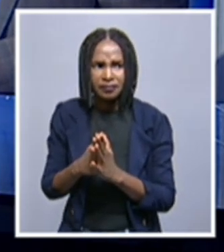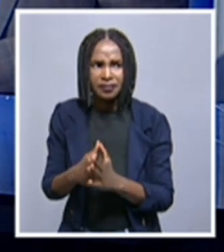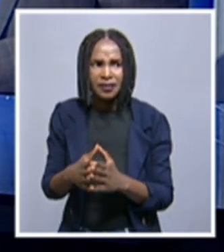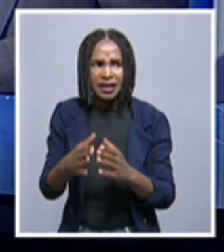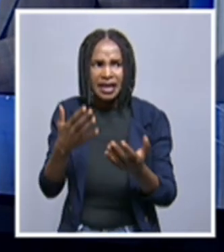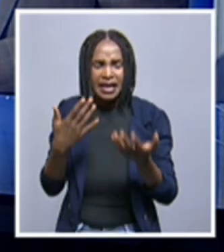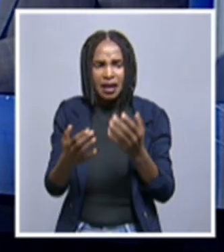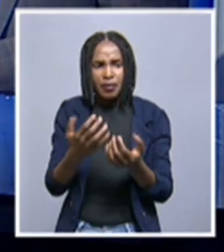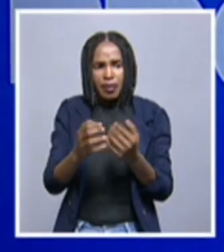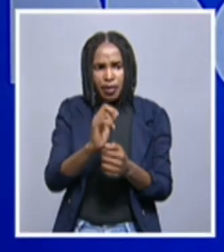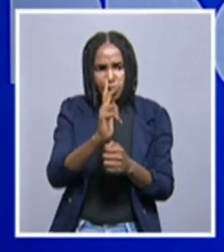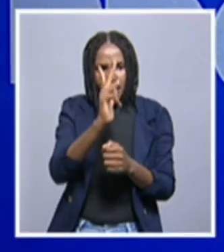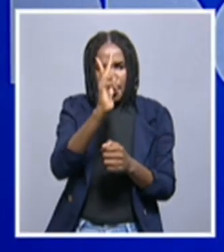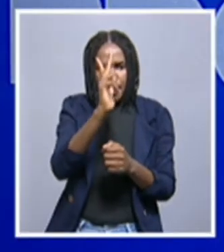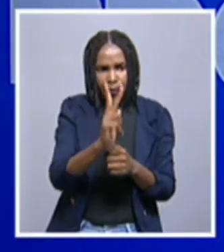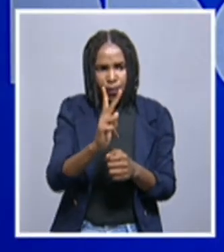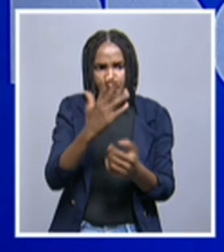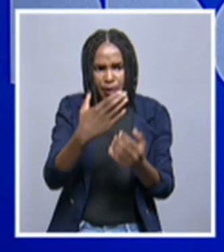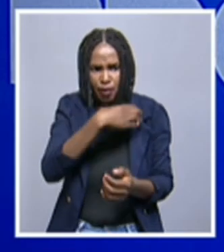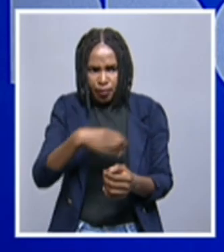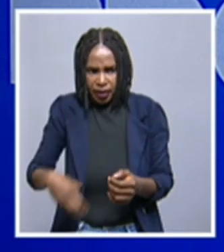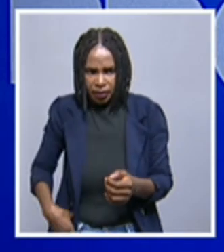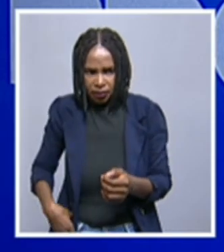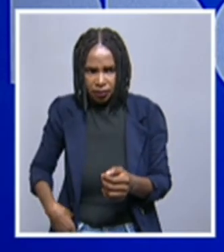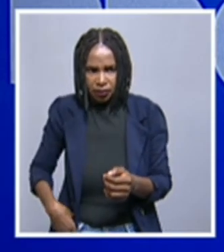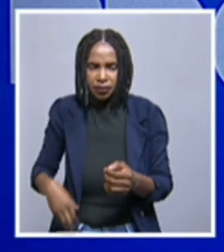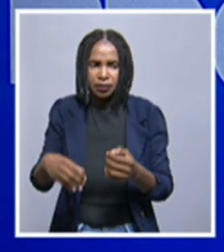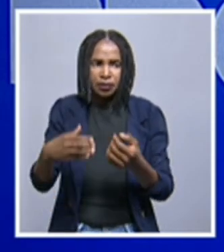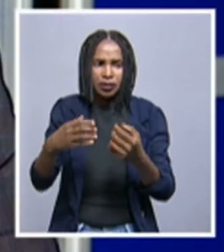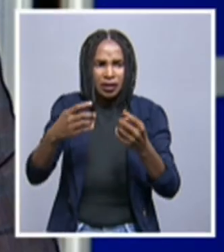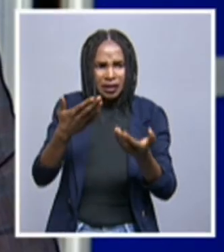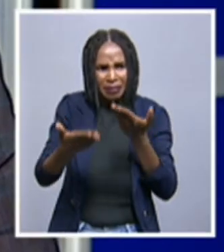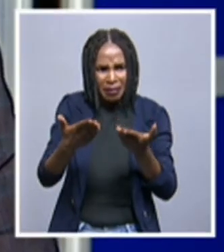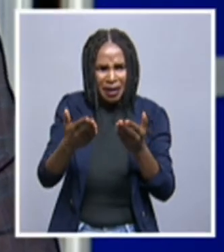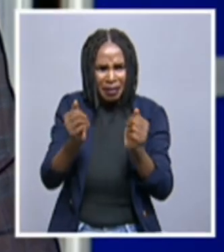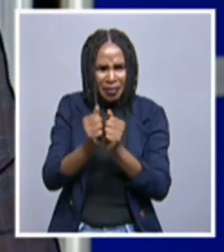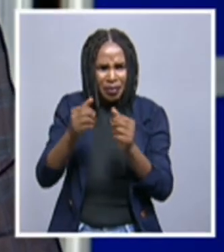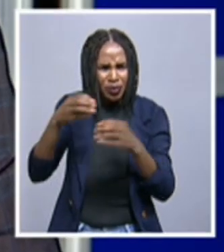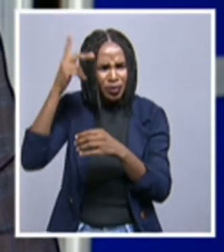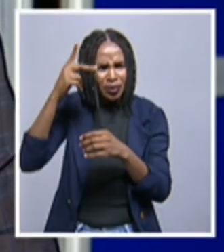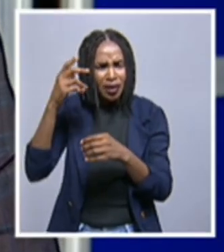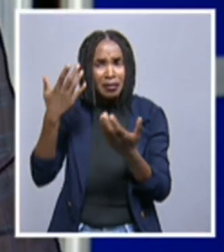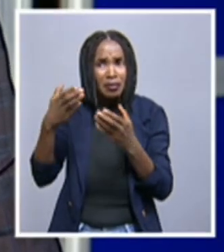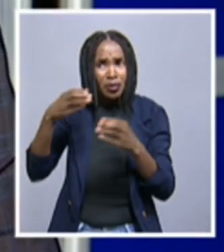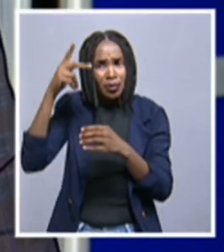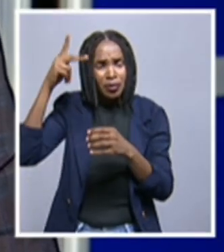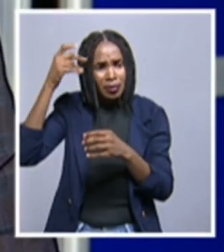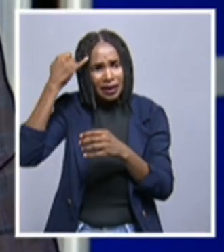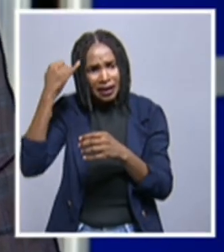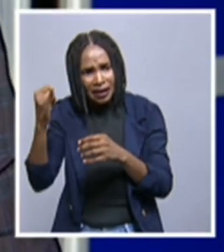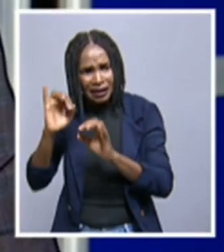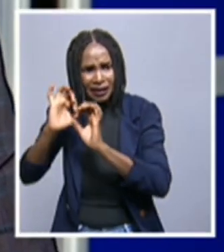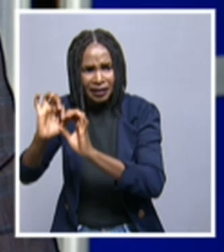party that they are from? Is this also judged from an economic landscape? Precisely. Yeah. Because investors